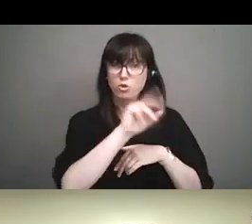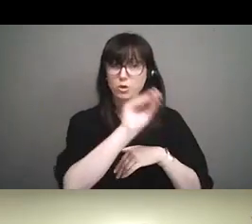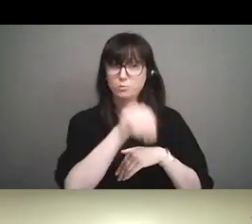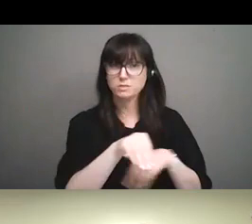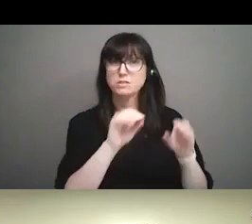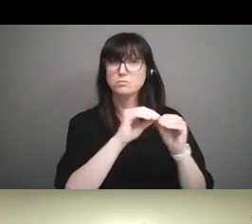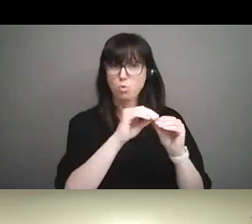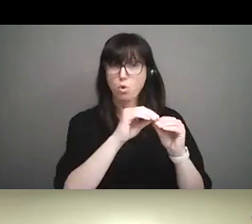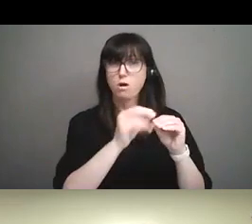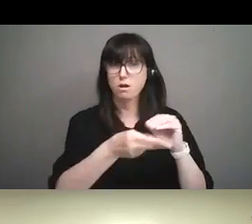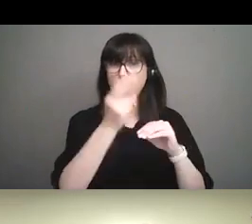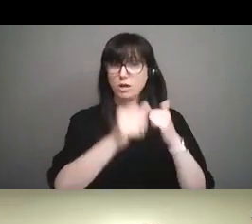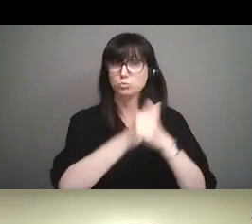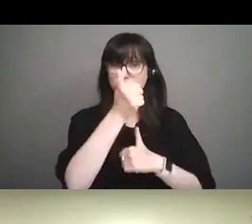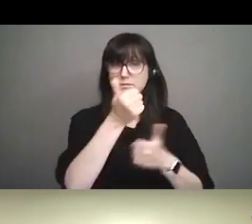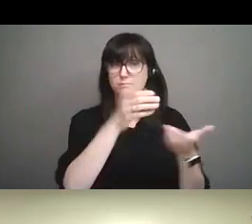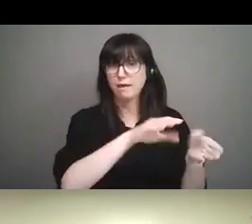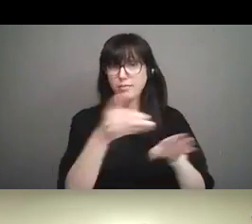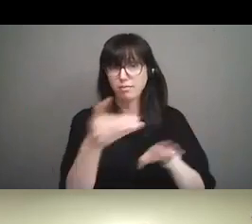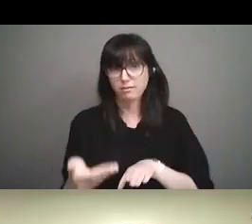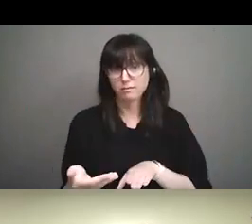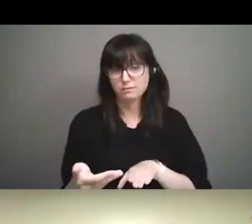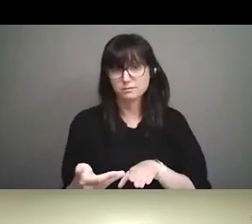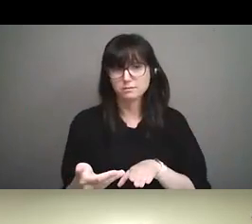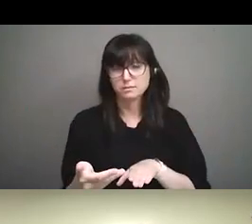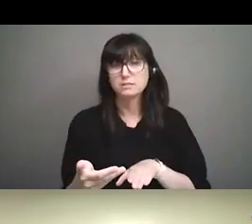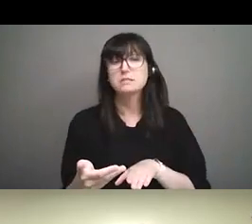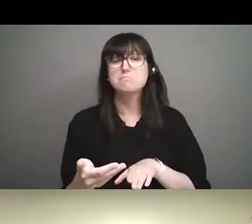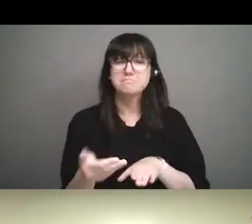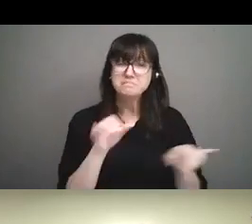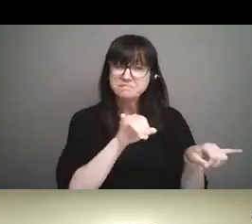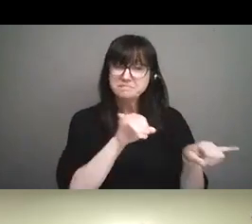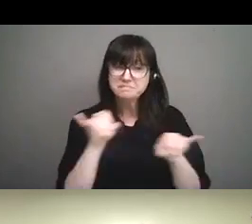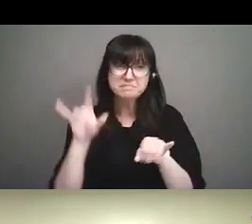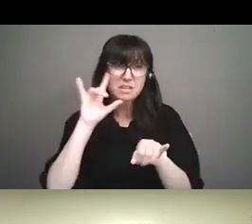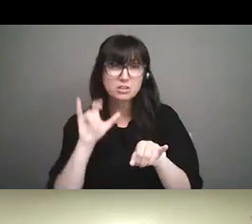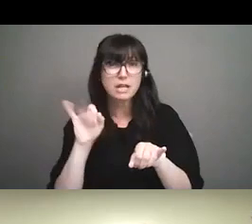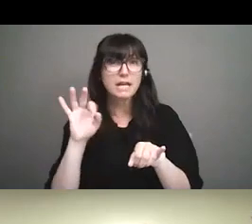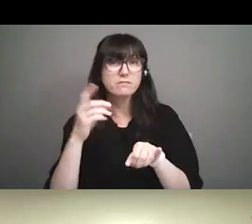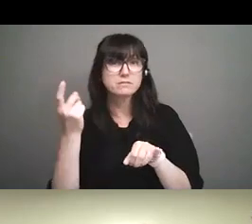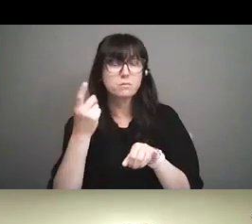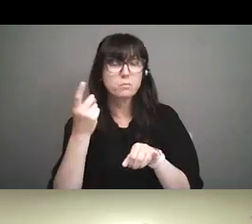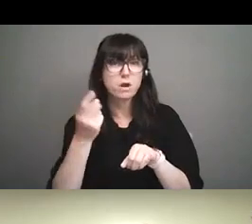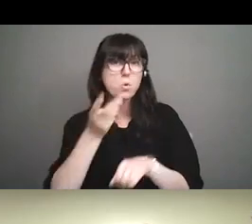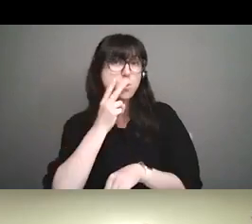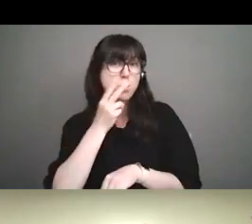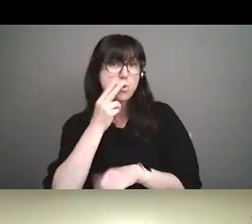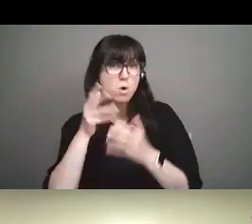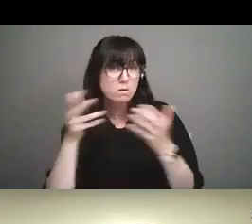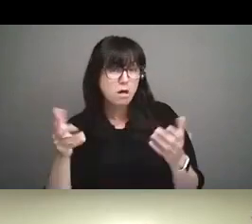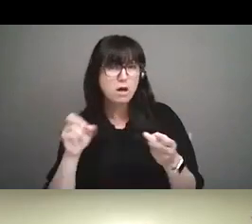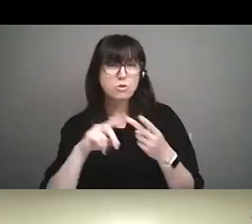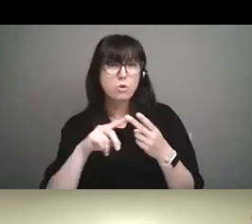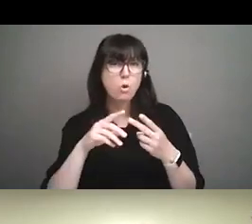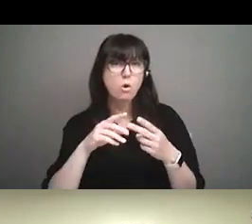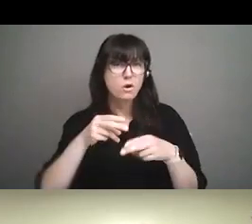of death and are roughly equivalent to the effects of someone who is a heavy smoker or morbidly